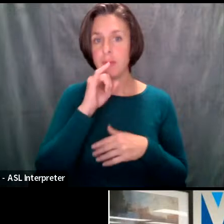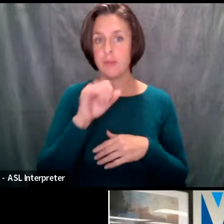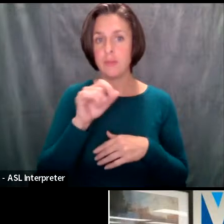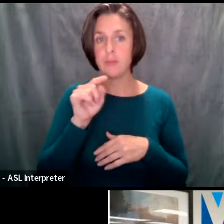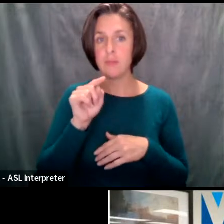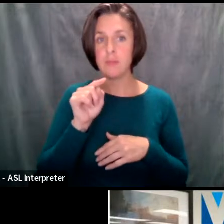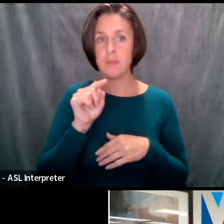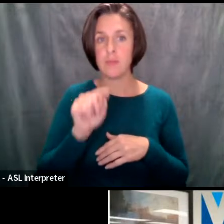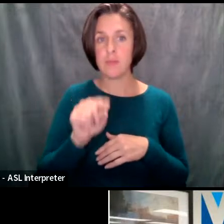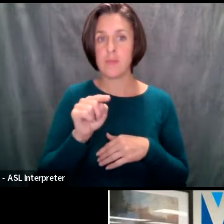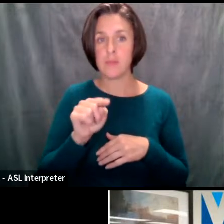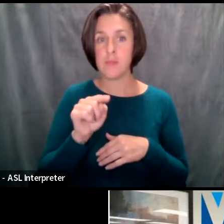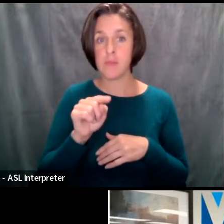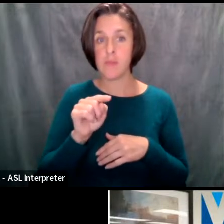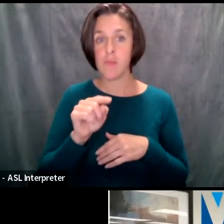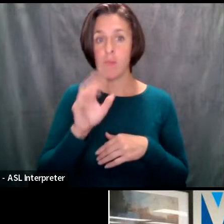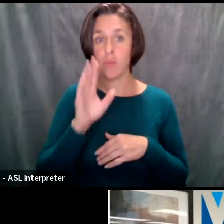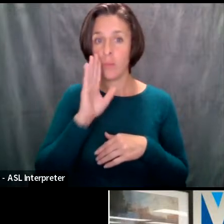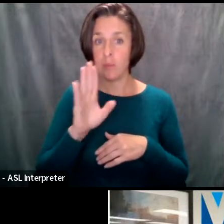best, like, is this